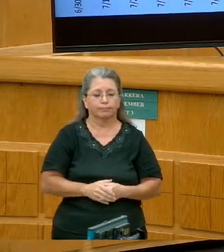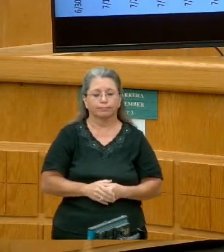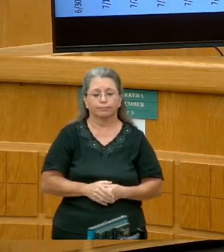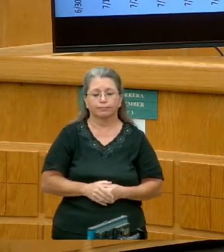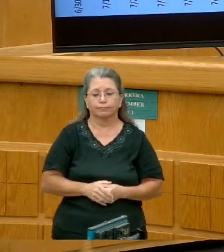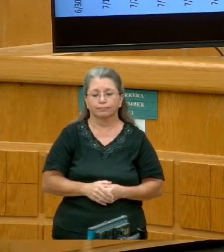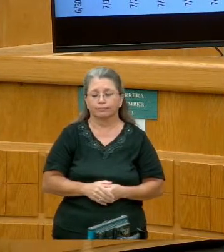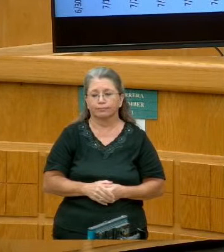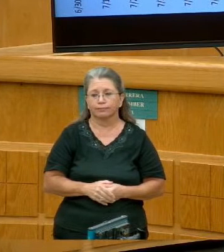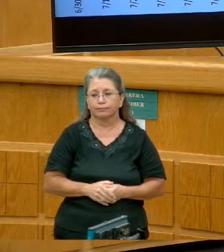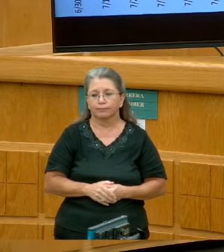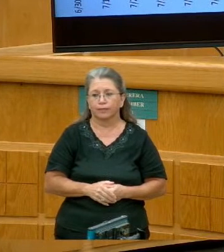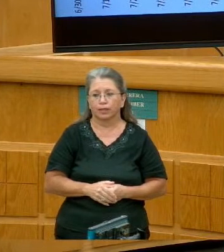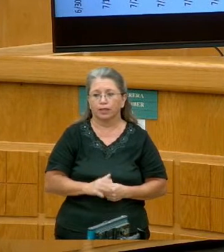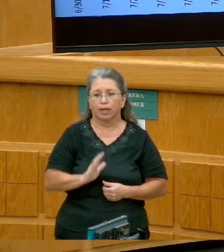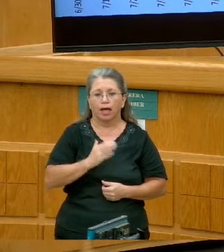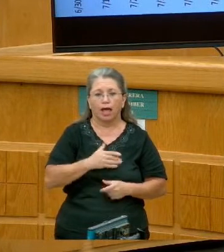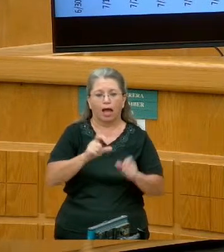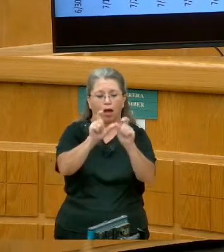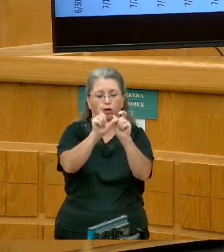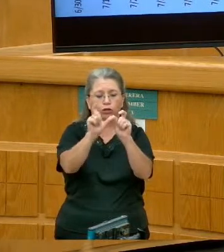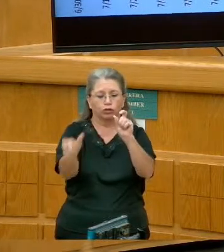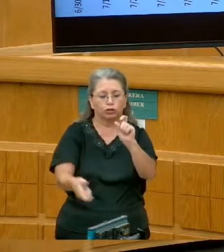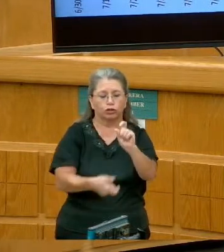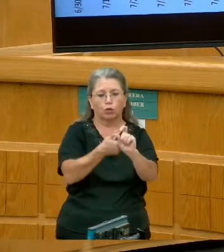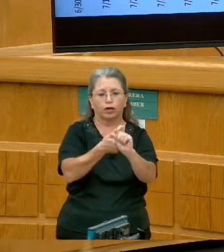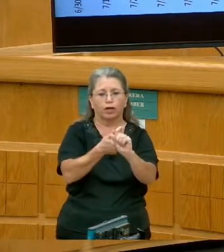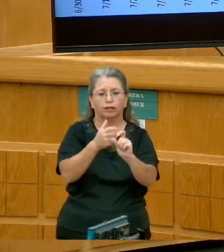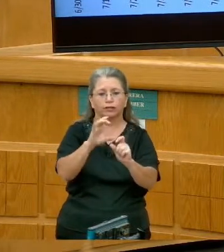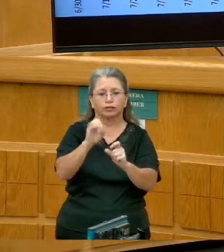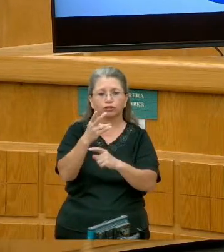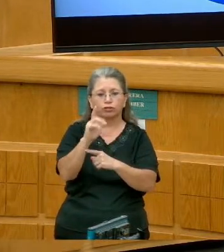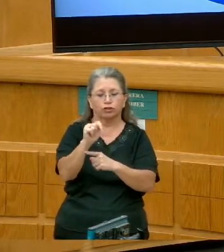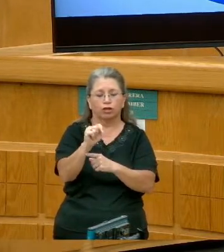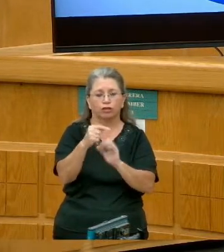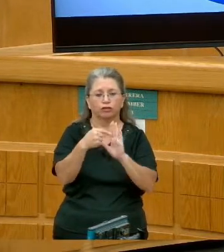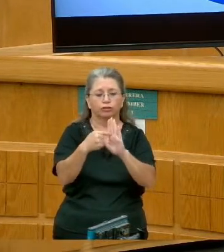This is our donut chart here. The next chart shows the number of active